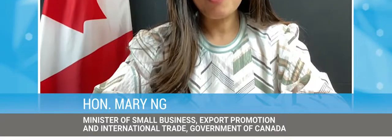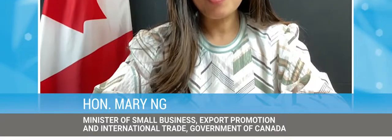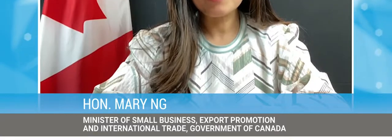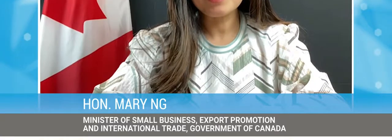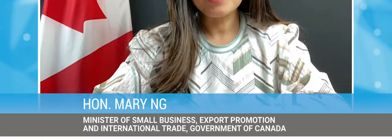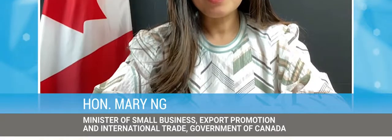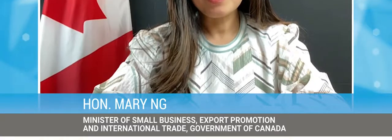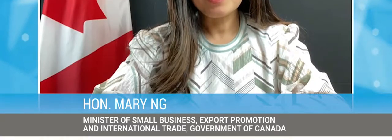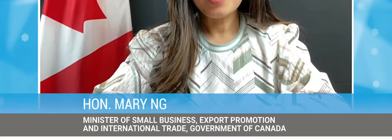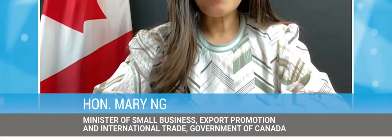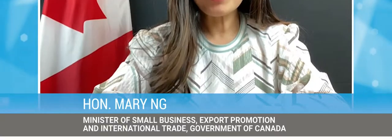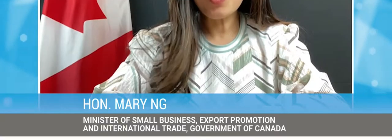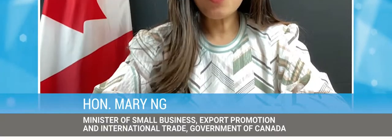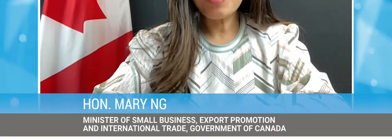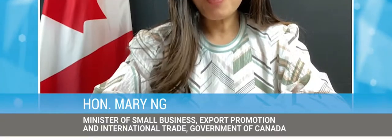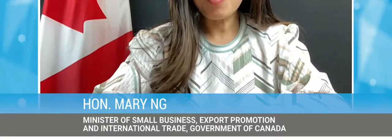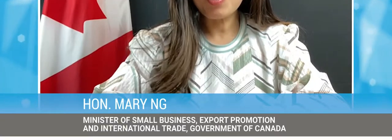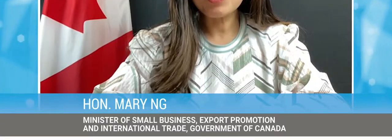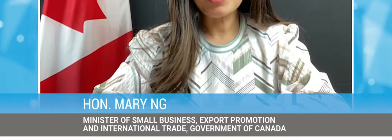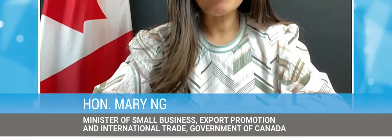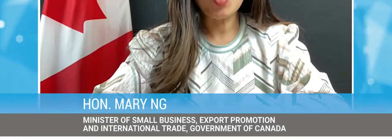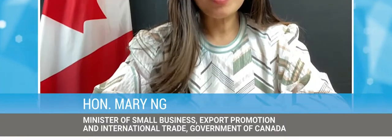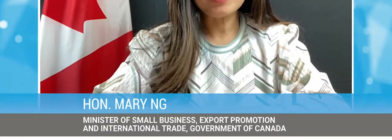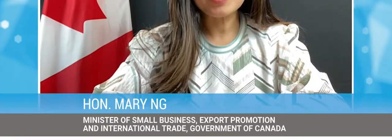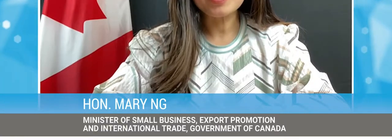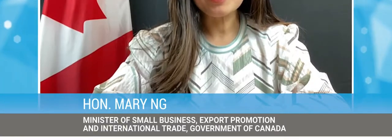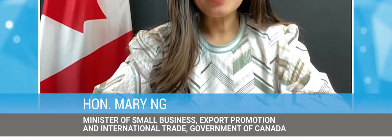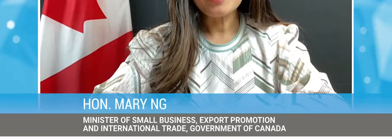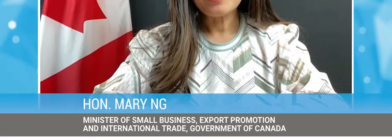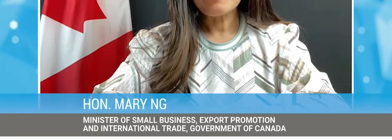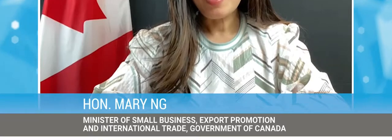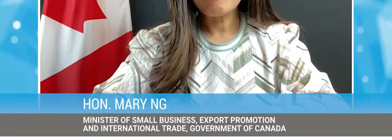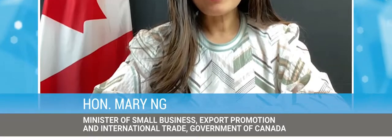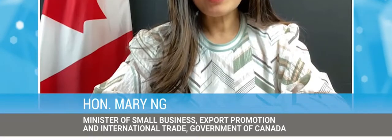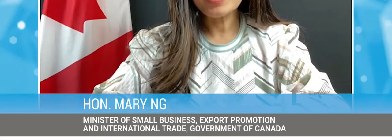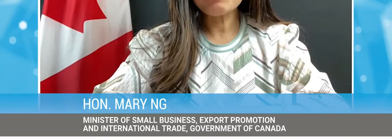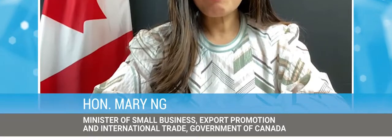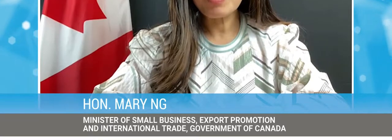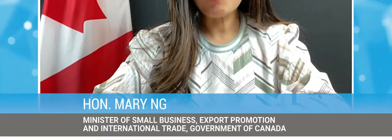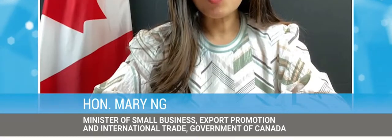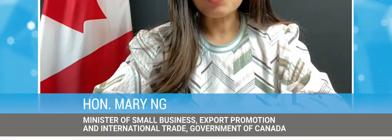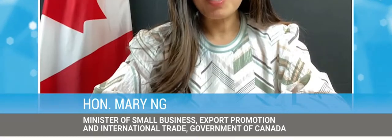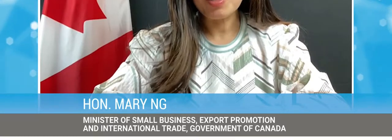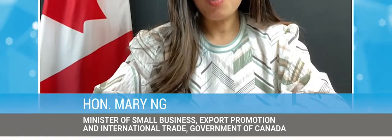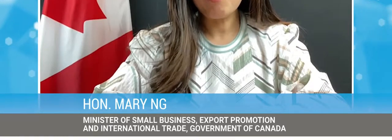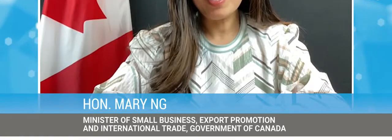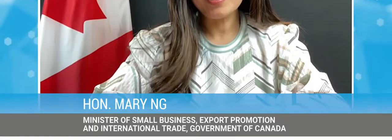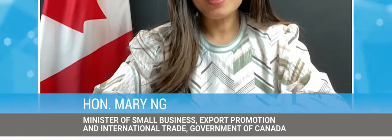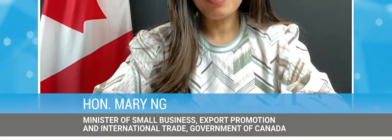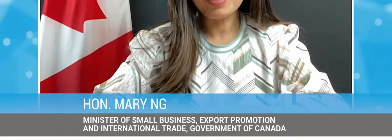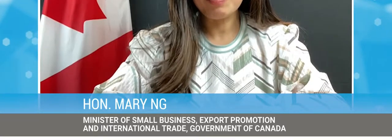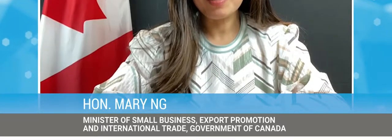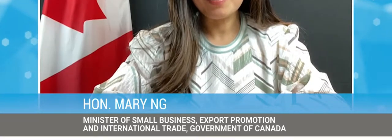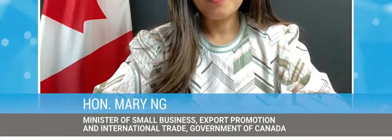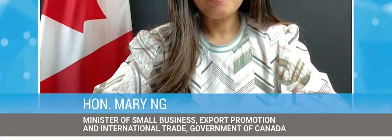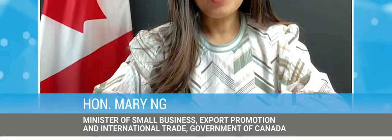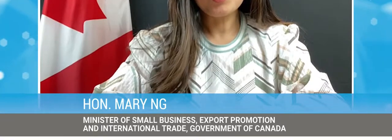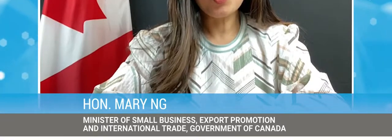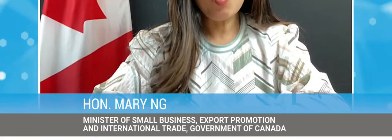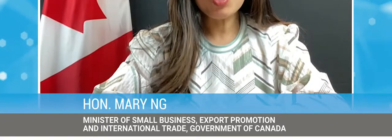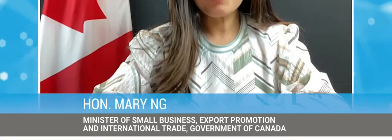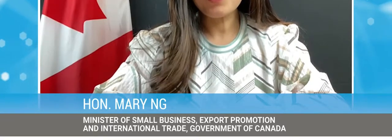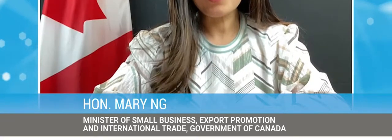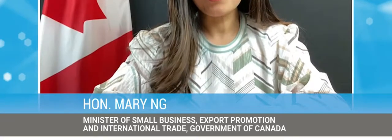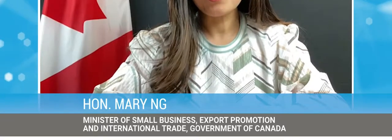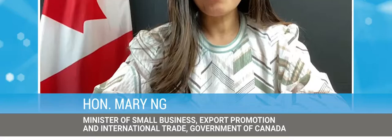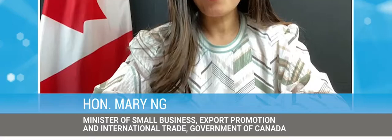underrepresented backgrounds. And we know that barriers that have long existed have encased been made worse by the COVID-19 pandemic.